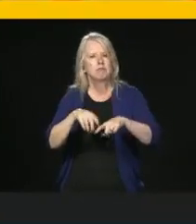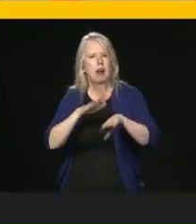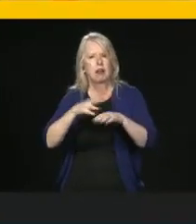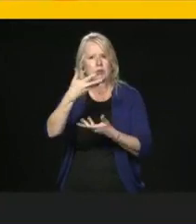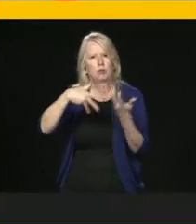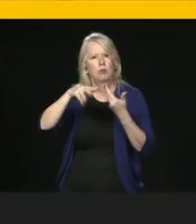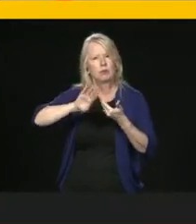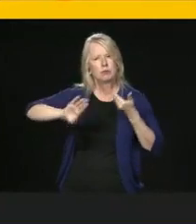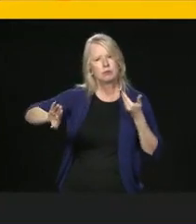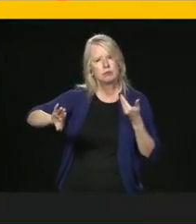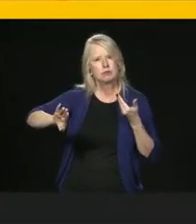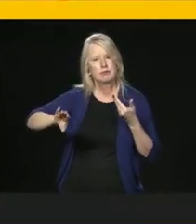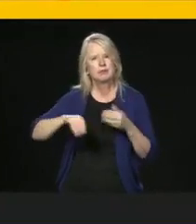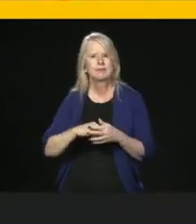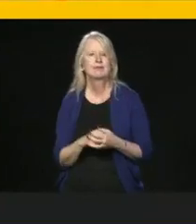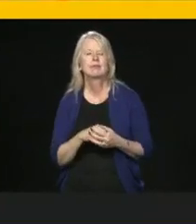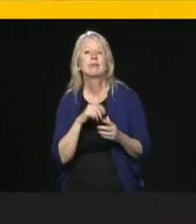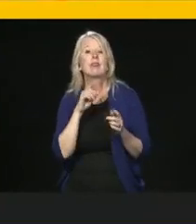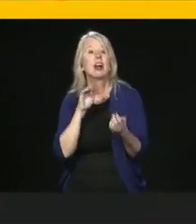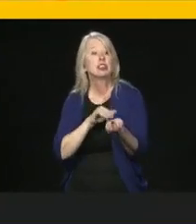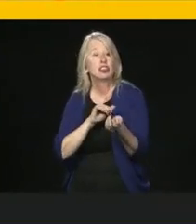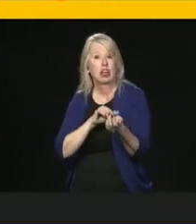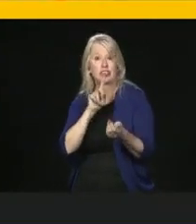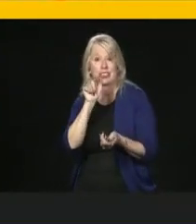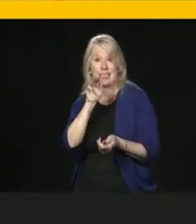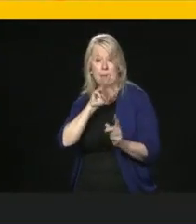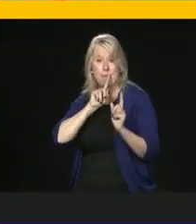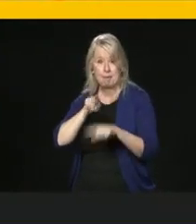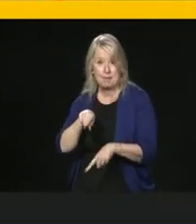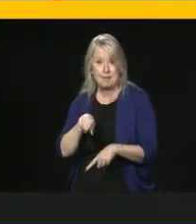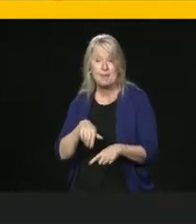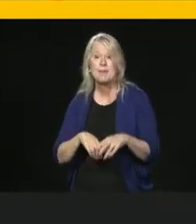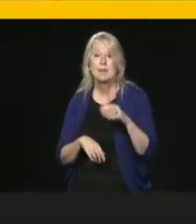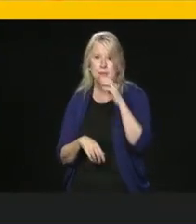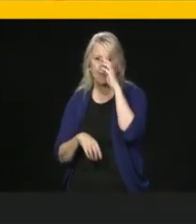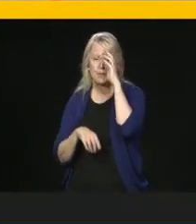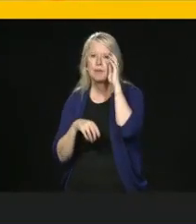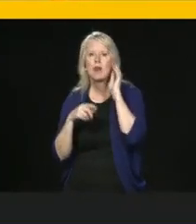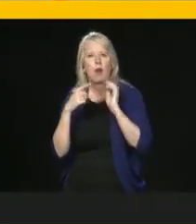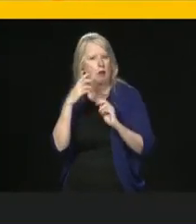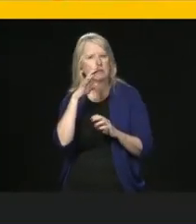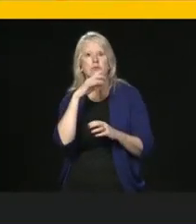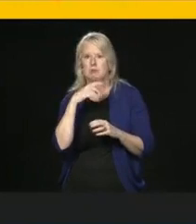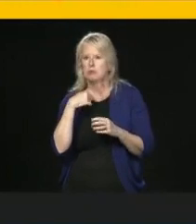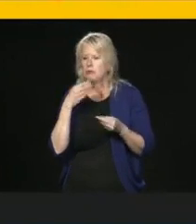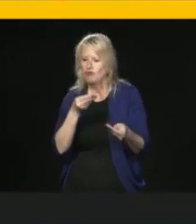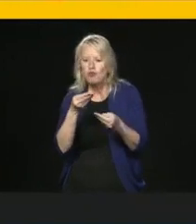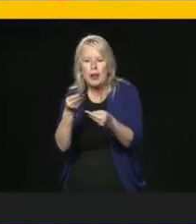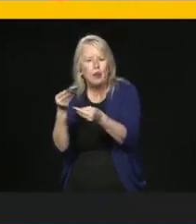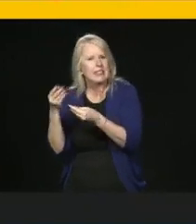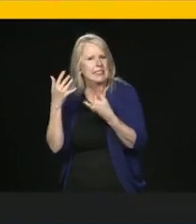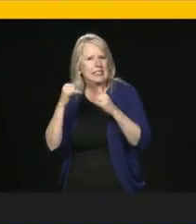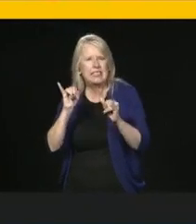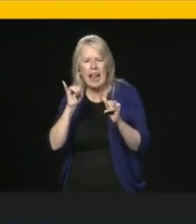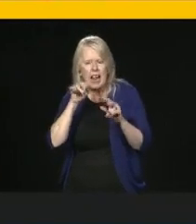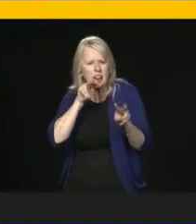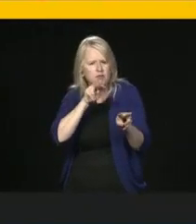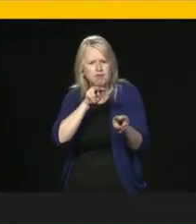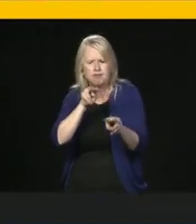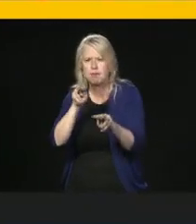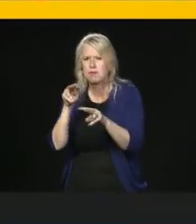Case identification and very rigorous contact tracing is still being carried out at